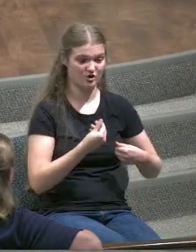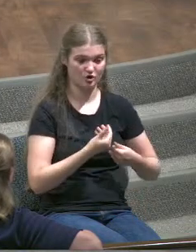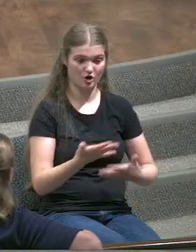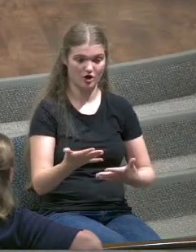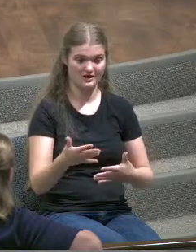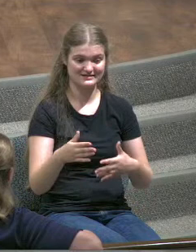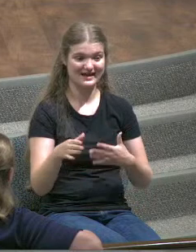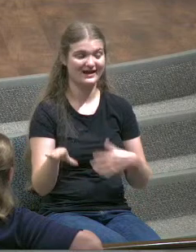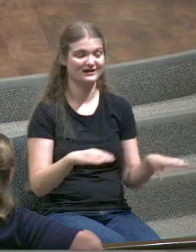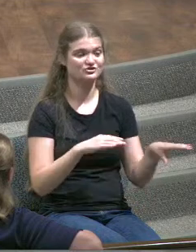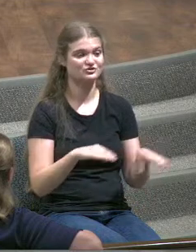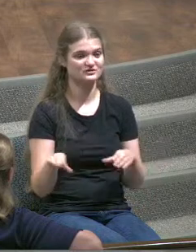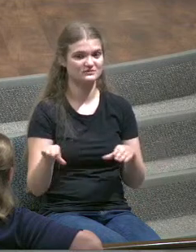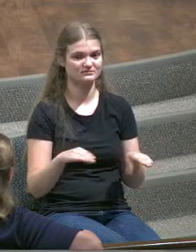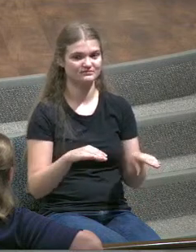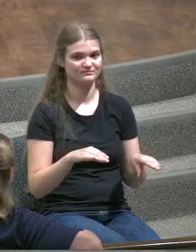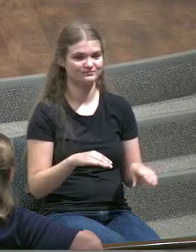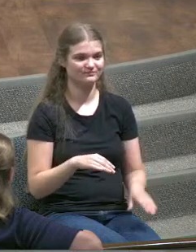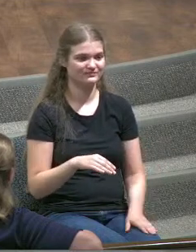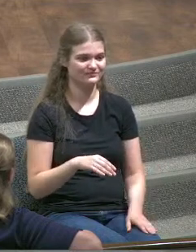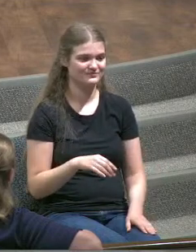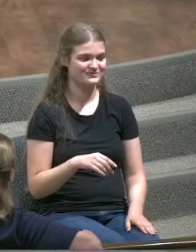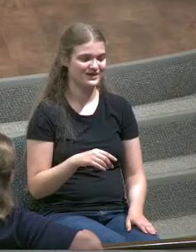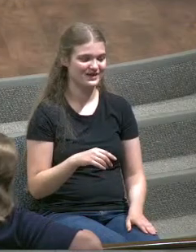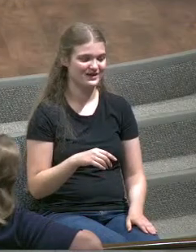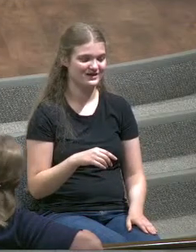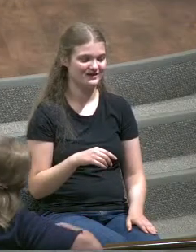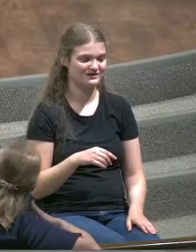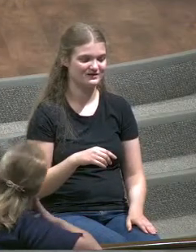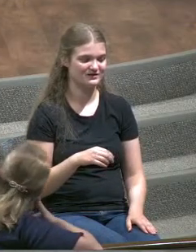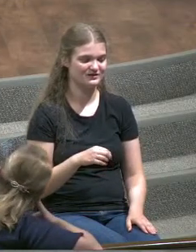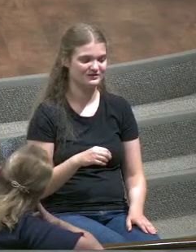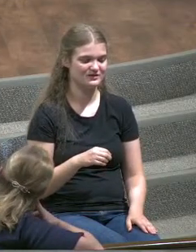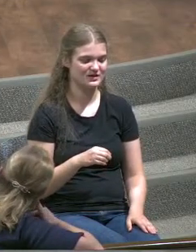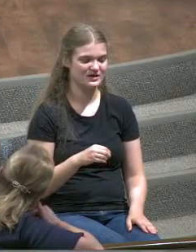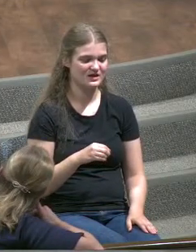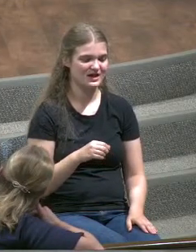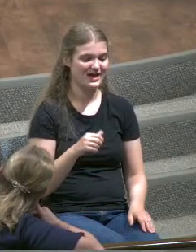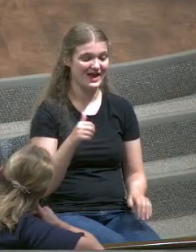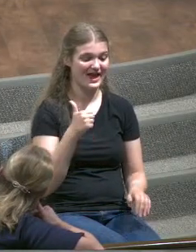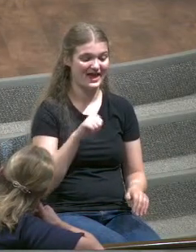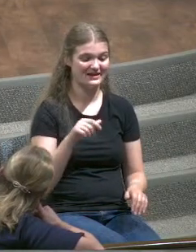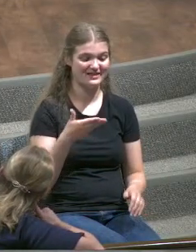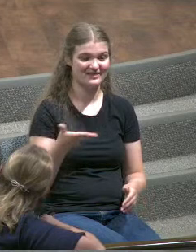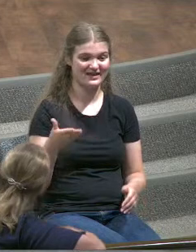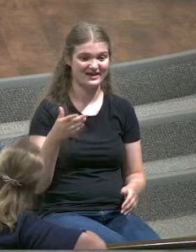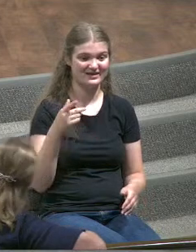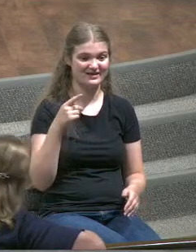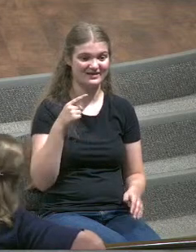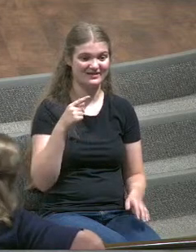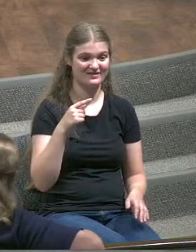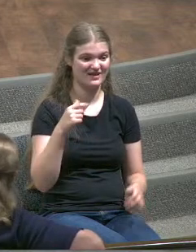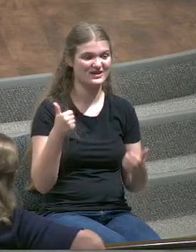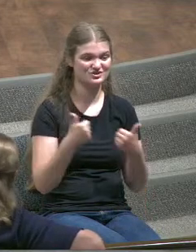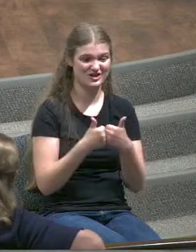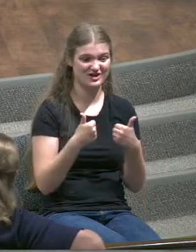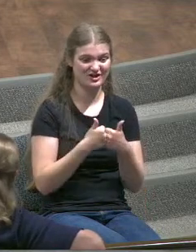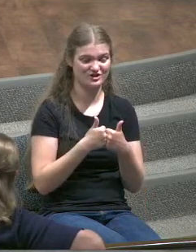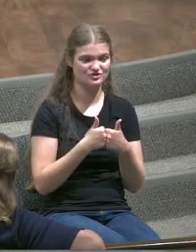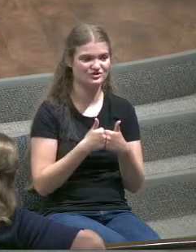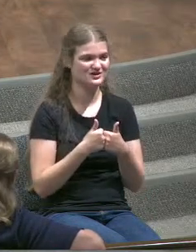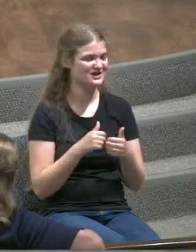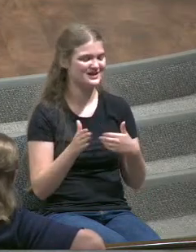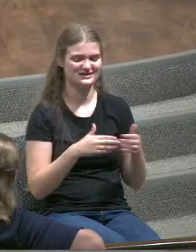It made them look at every obstacle they came upon and said, I'm willing to do what I have to do to get around, over, through